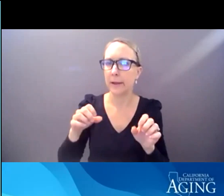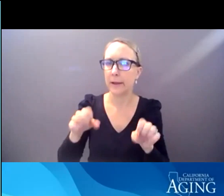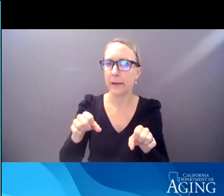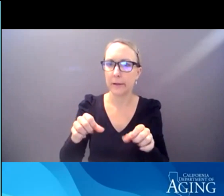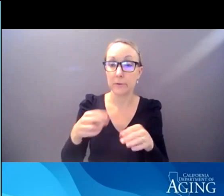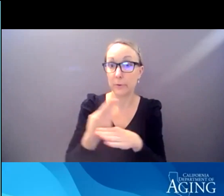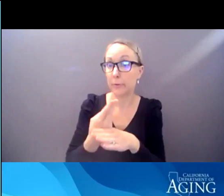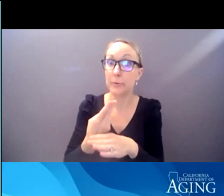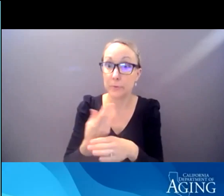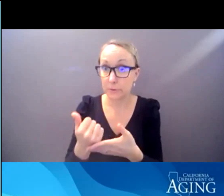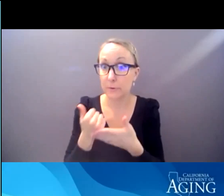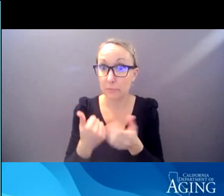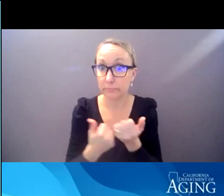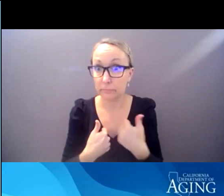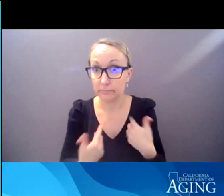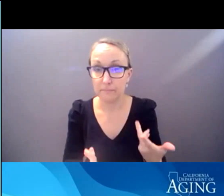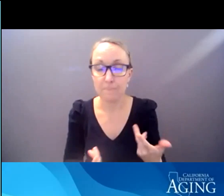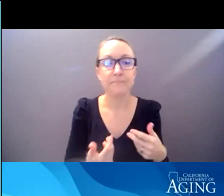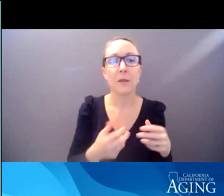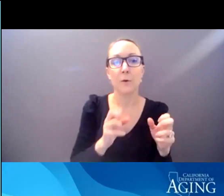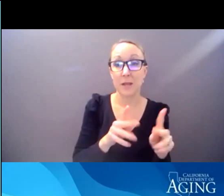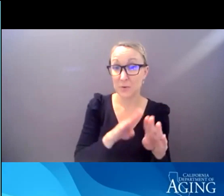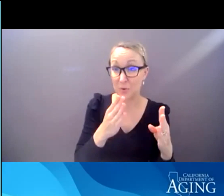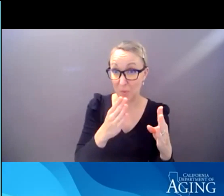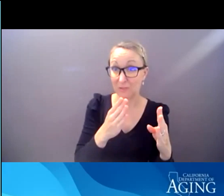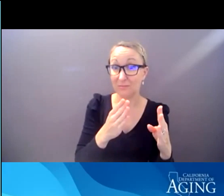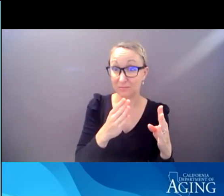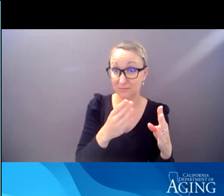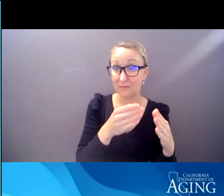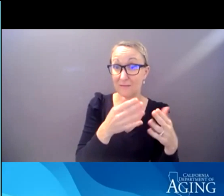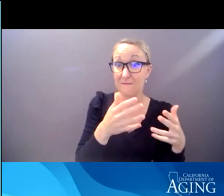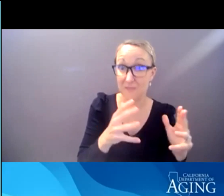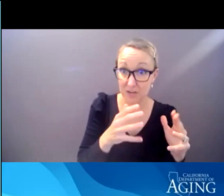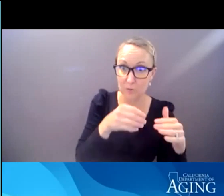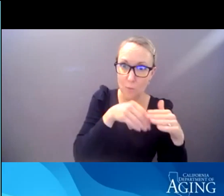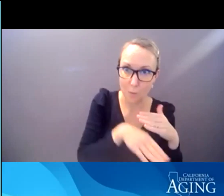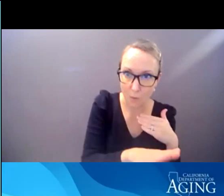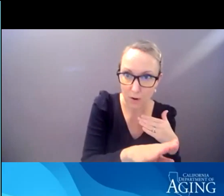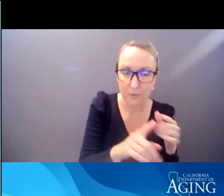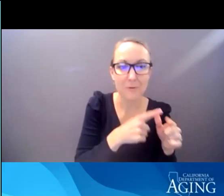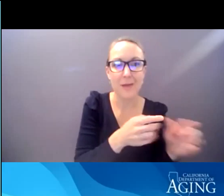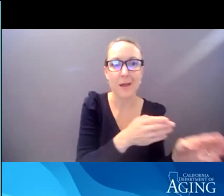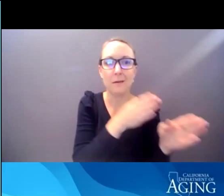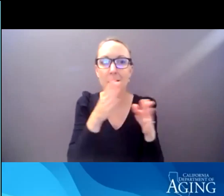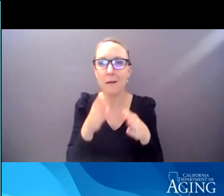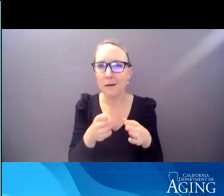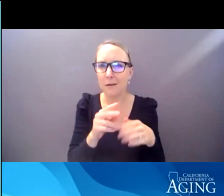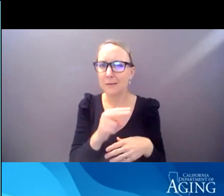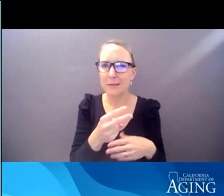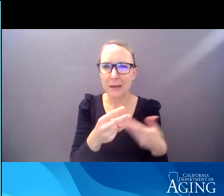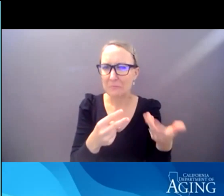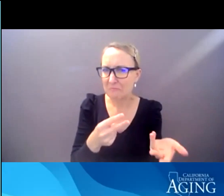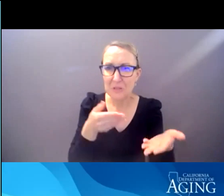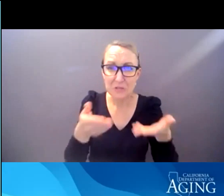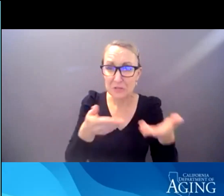is the spokes. Once I find that door, once I walk through it, what can I find about? Is it only some services? Is it a